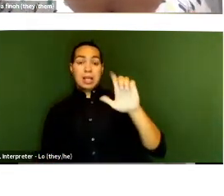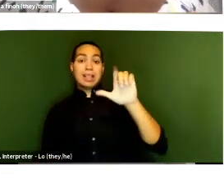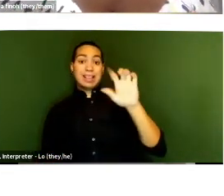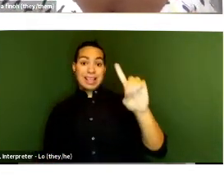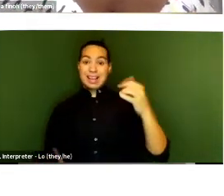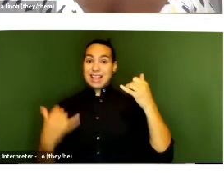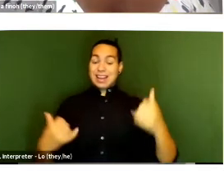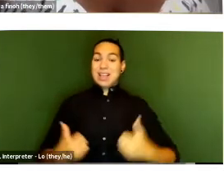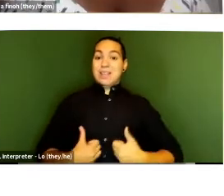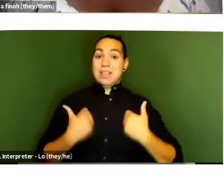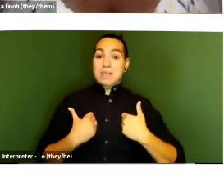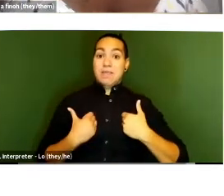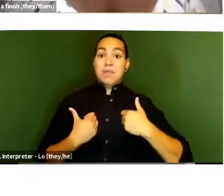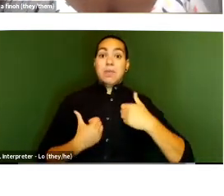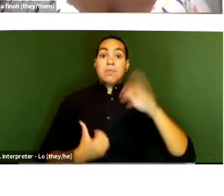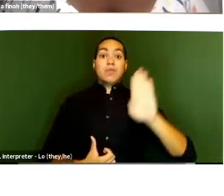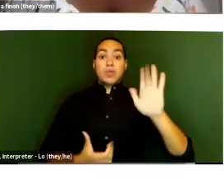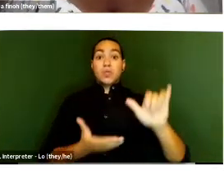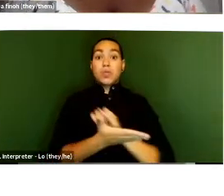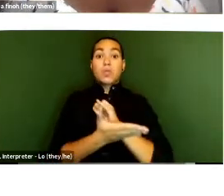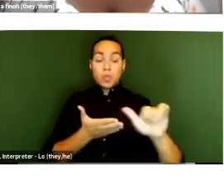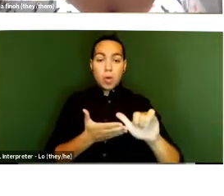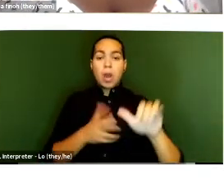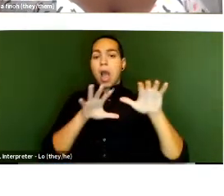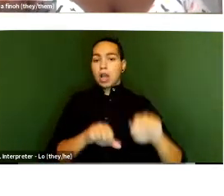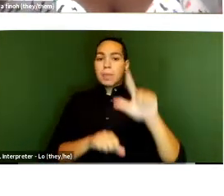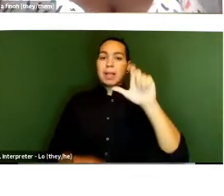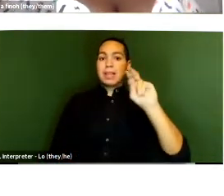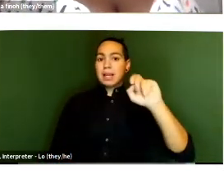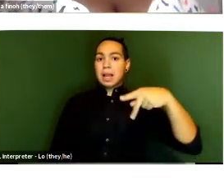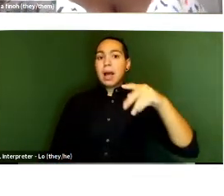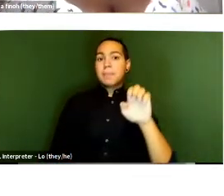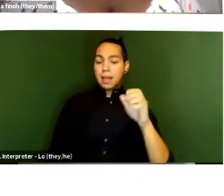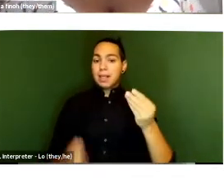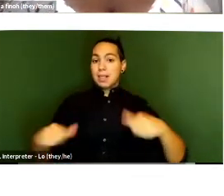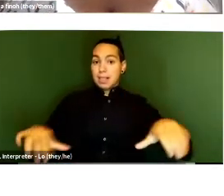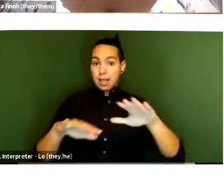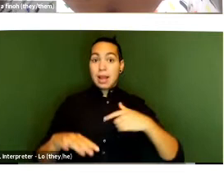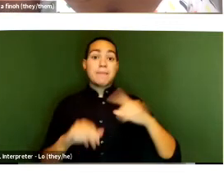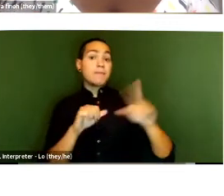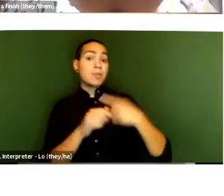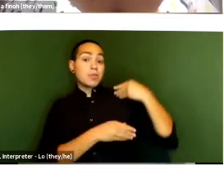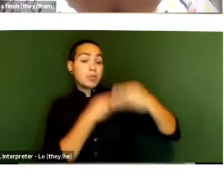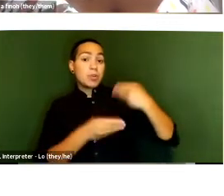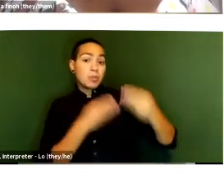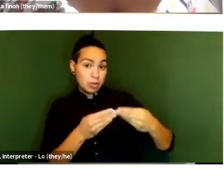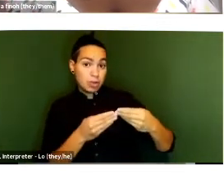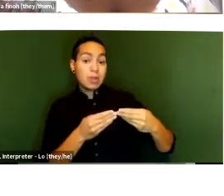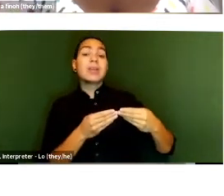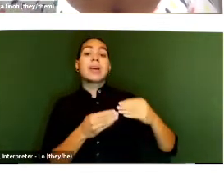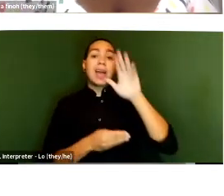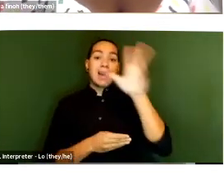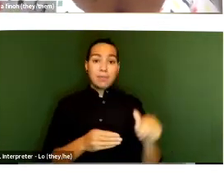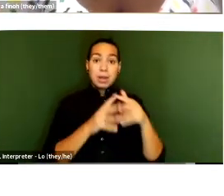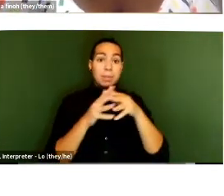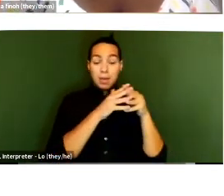Lenape land. I'm first generation West African, so the majority of my ancestors were the first peoples of the